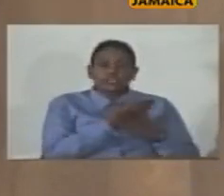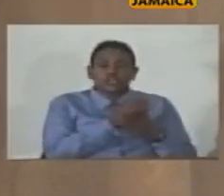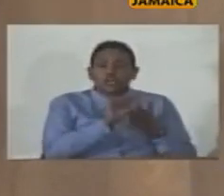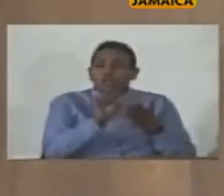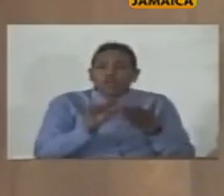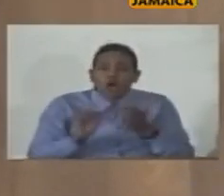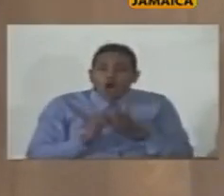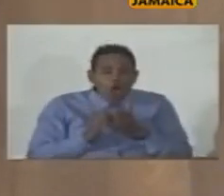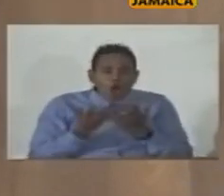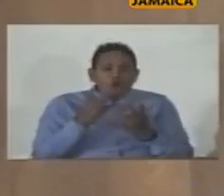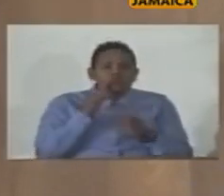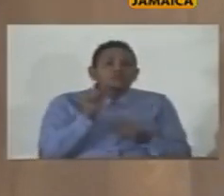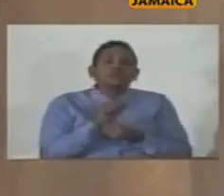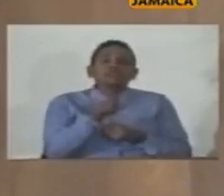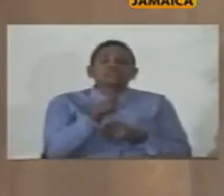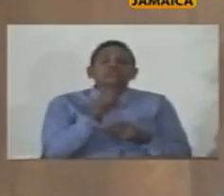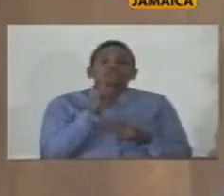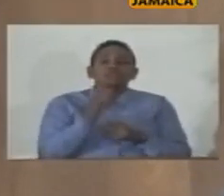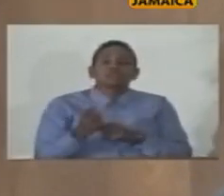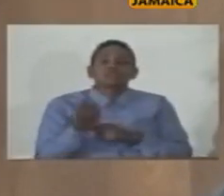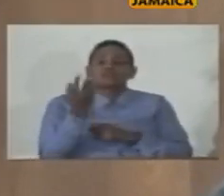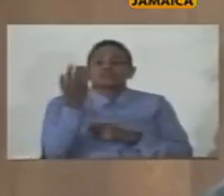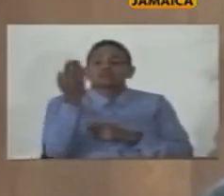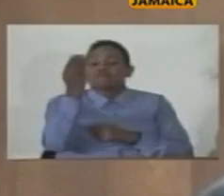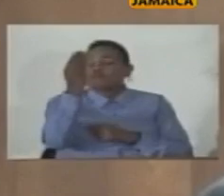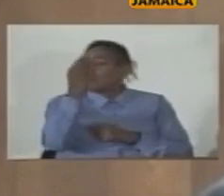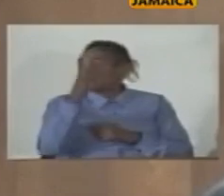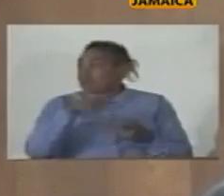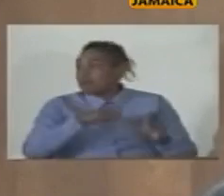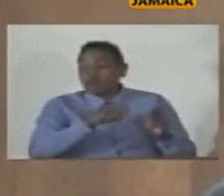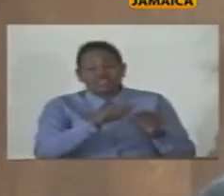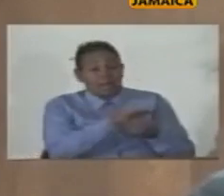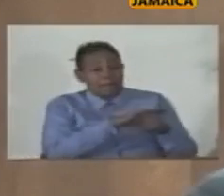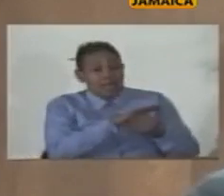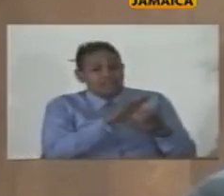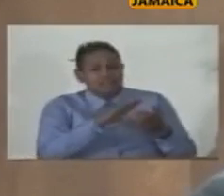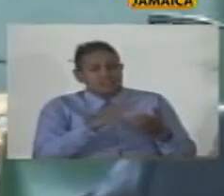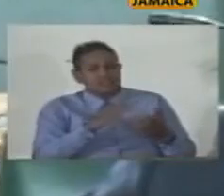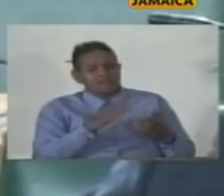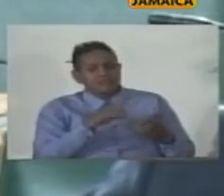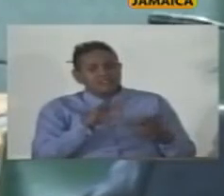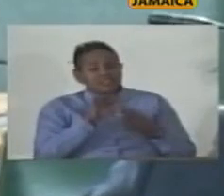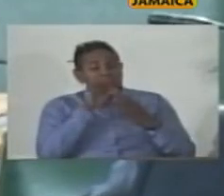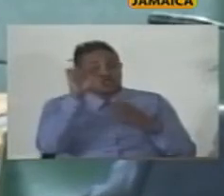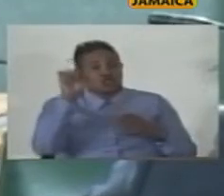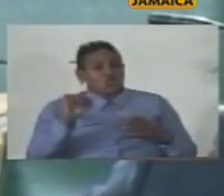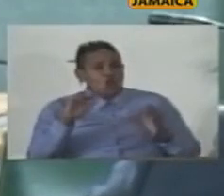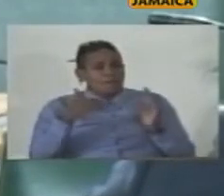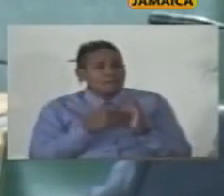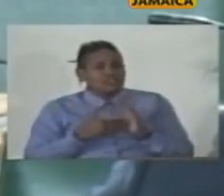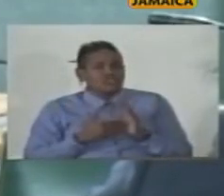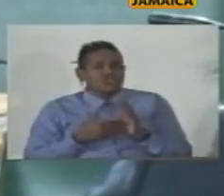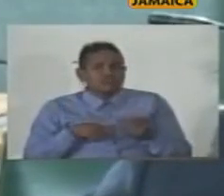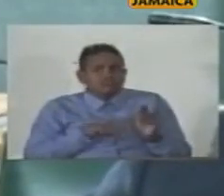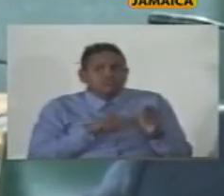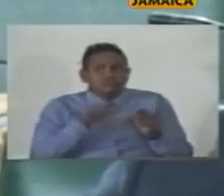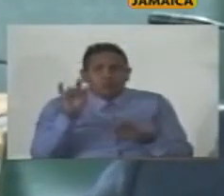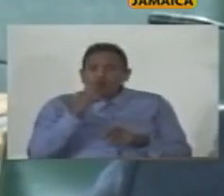ensure that the 14 bauxite mining constituencies, and especially South Manchester, gets their share of the